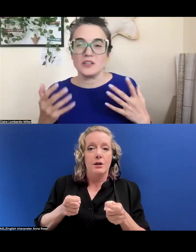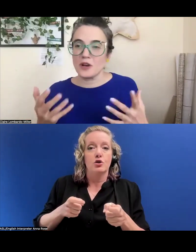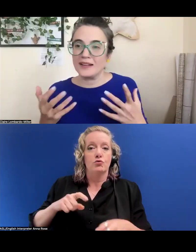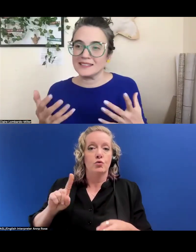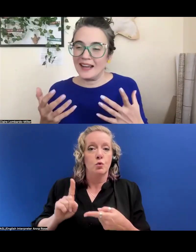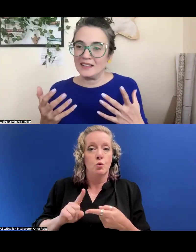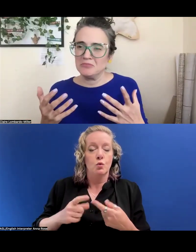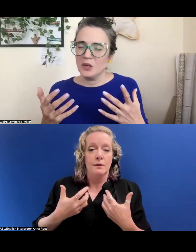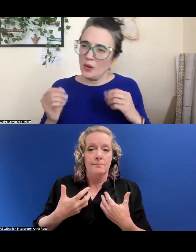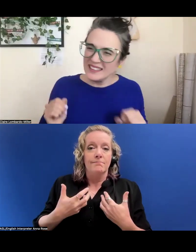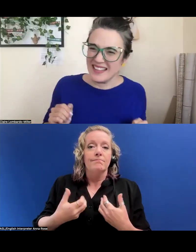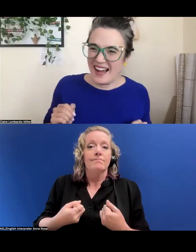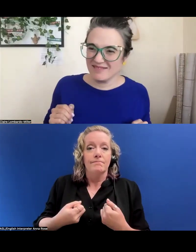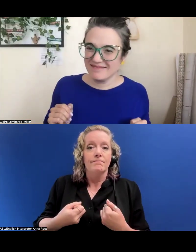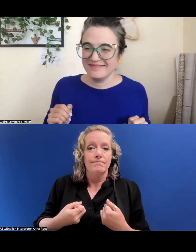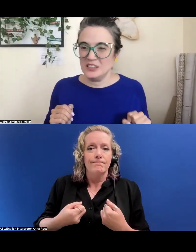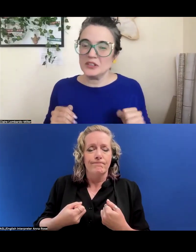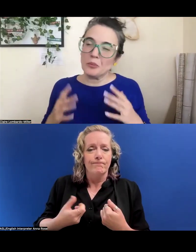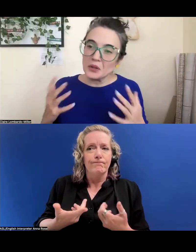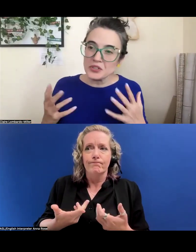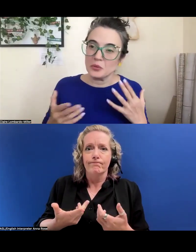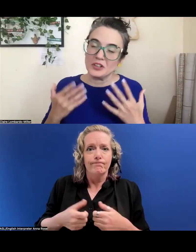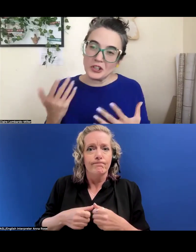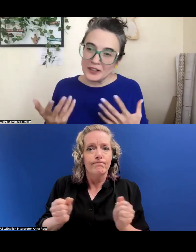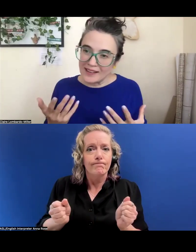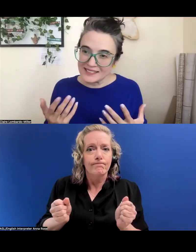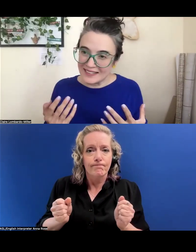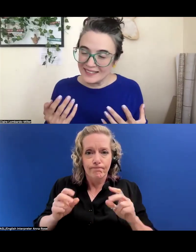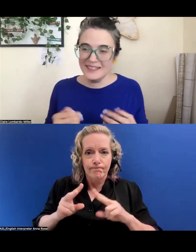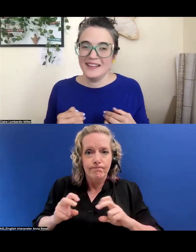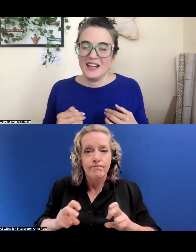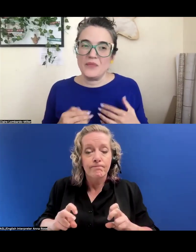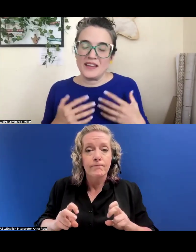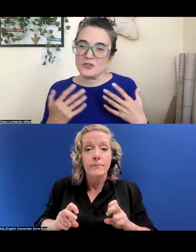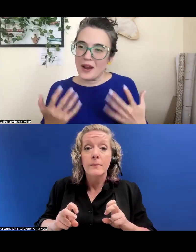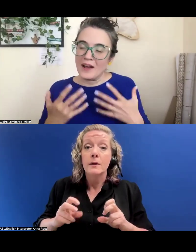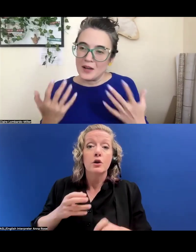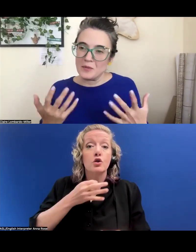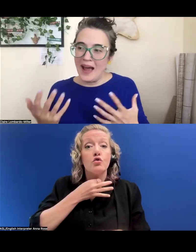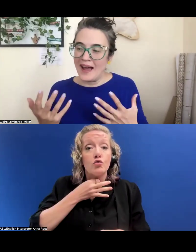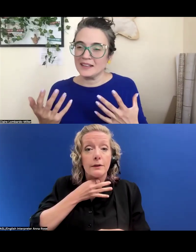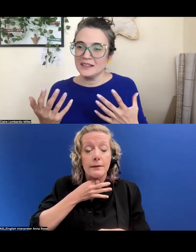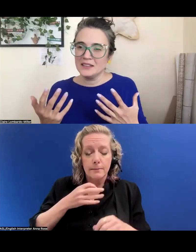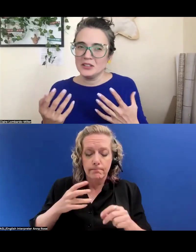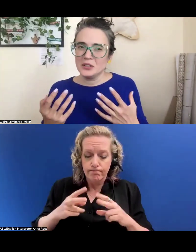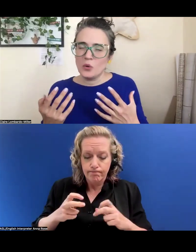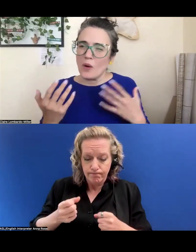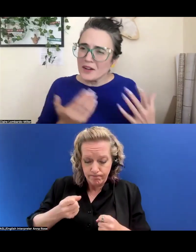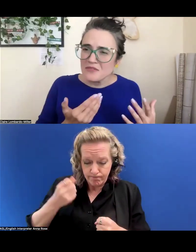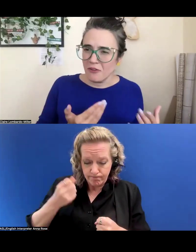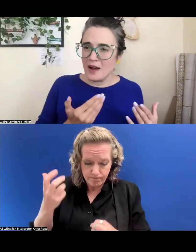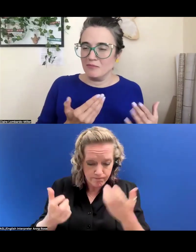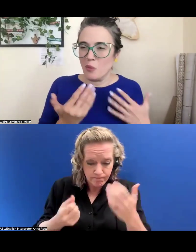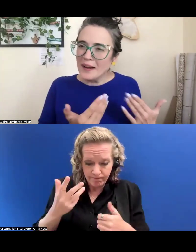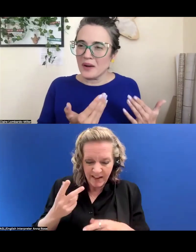you can try to say, what is that? You can approach it with curiosity and then try to unpack, where